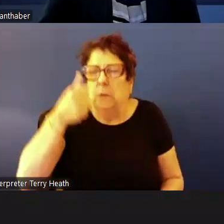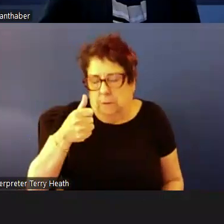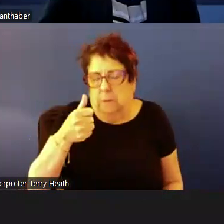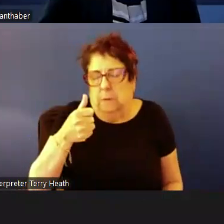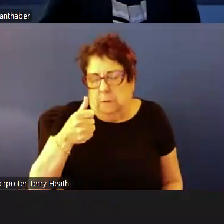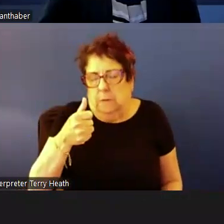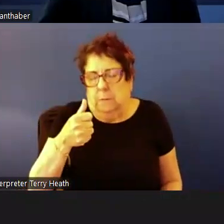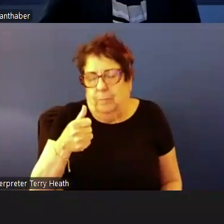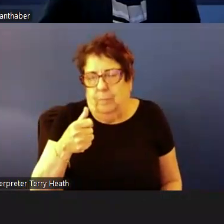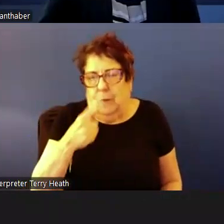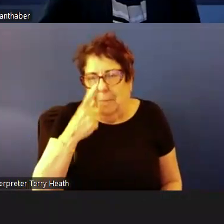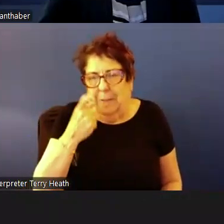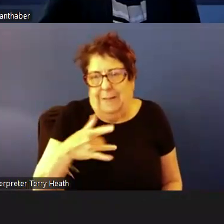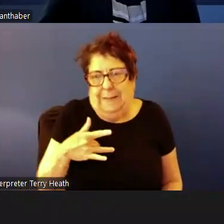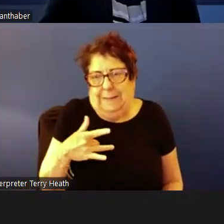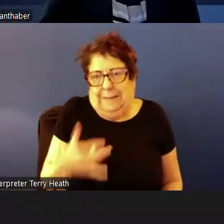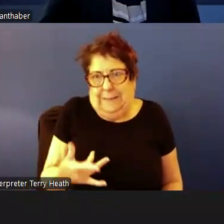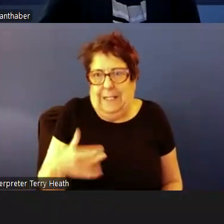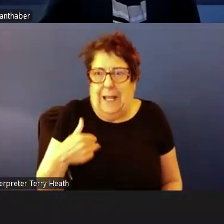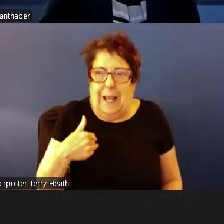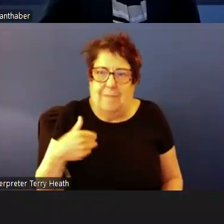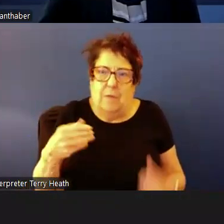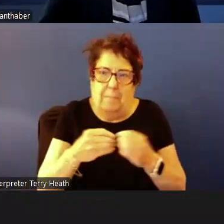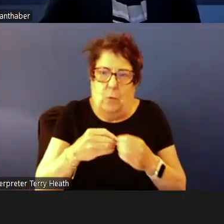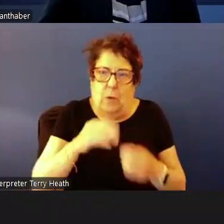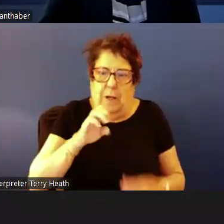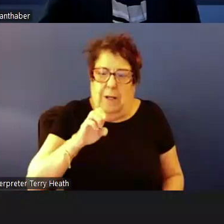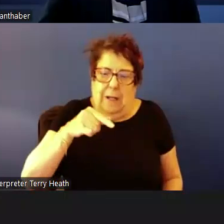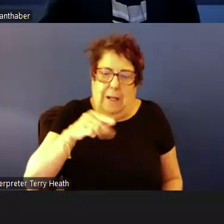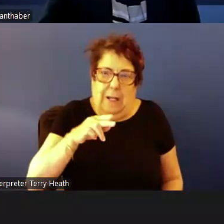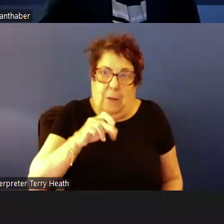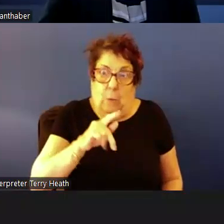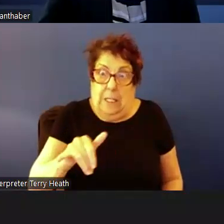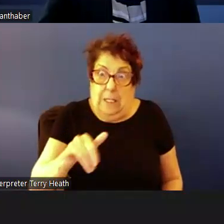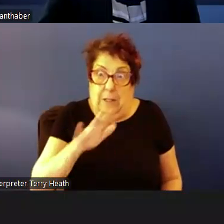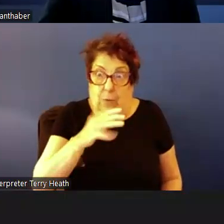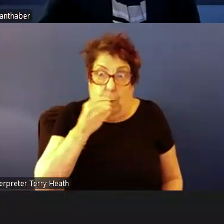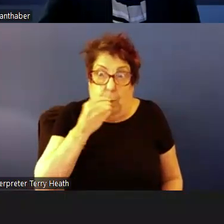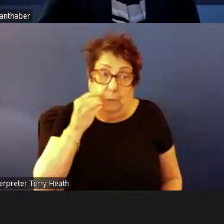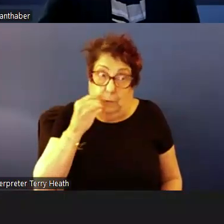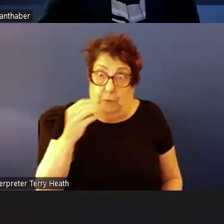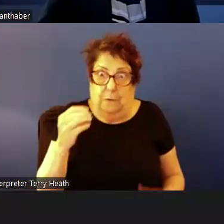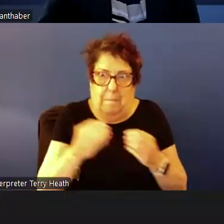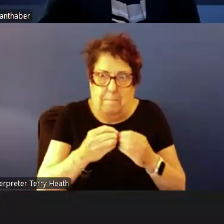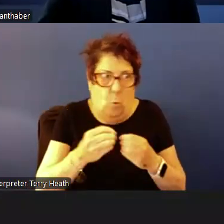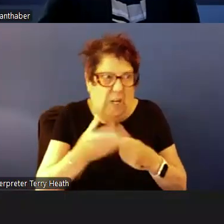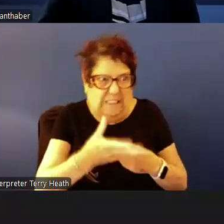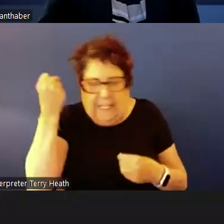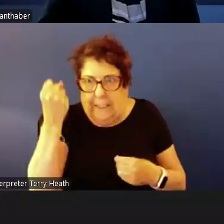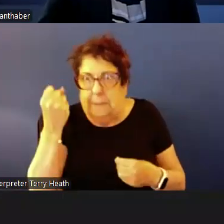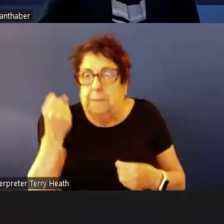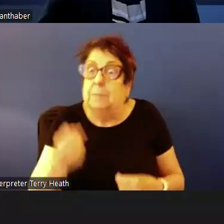because they tend to have more equity in their homes, so there's more to take. And so I think